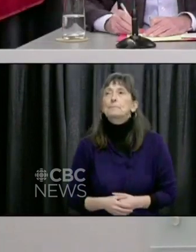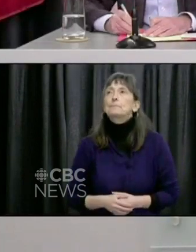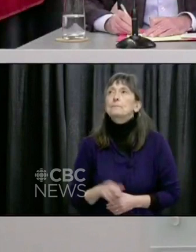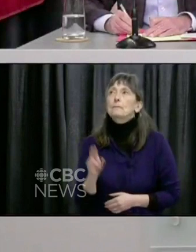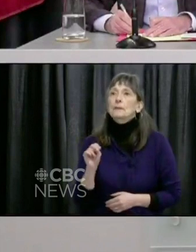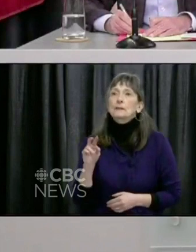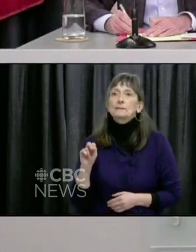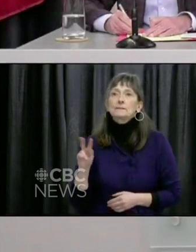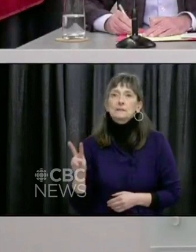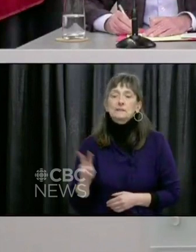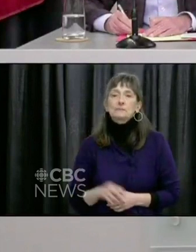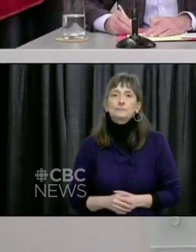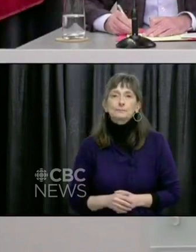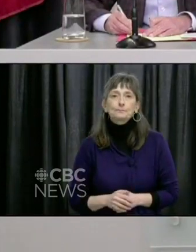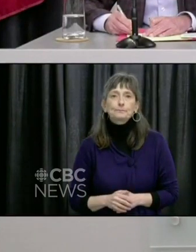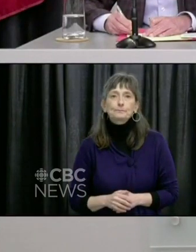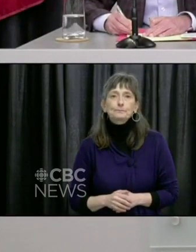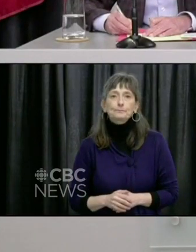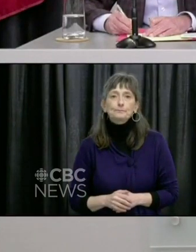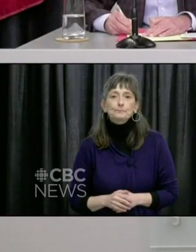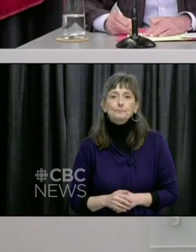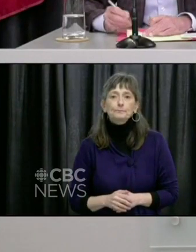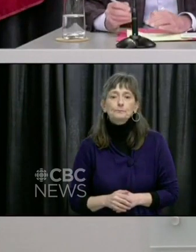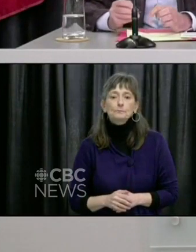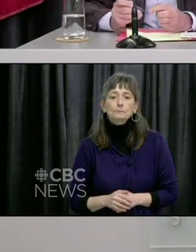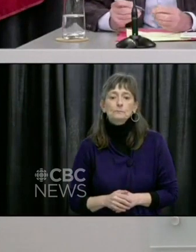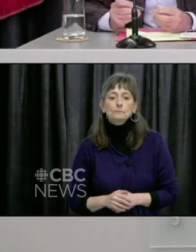NTV News. Please go ahead.